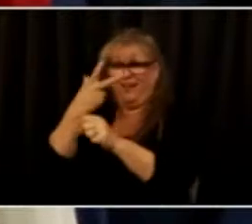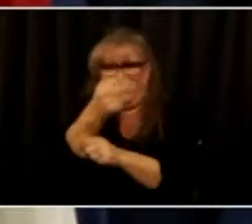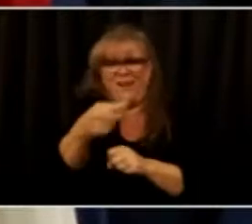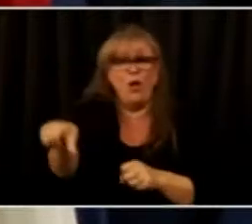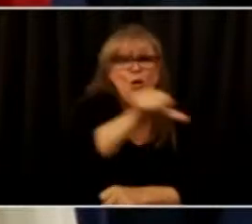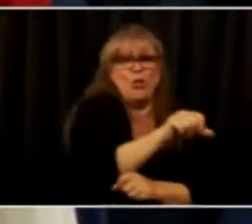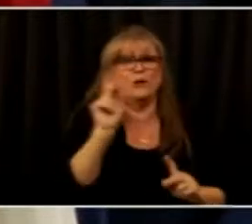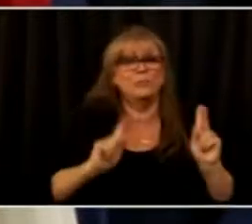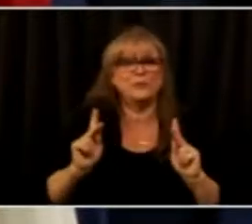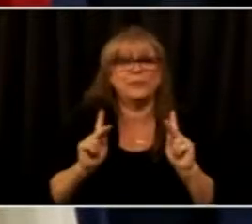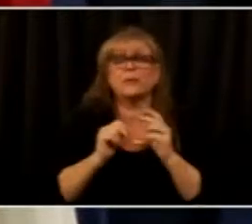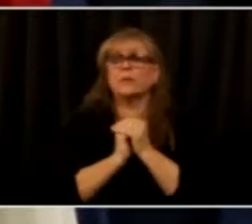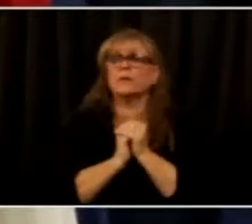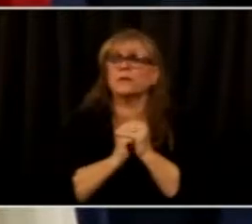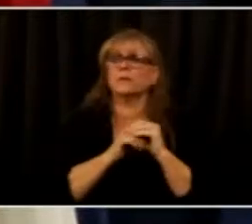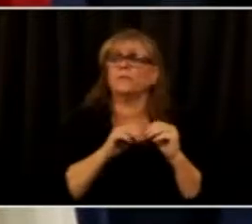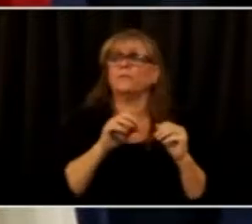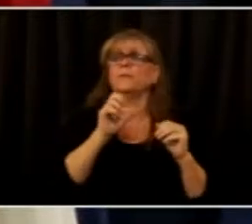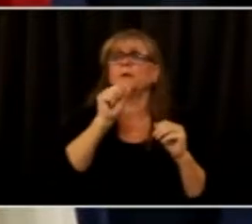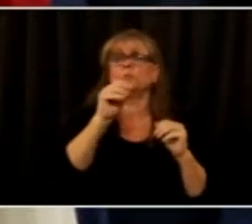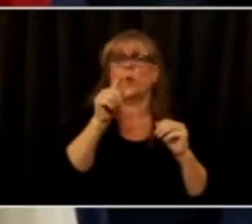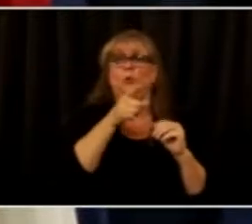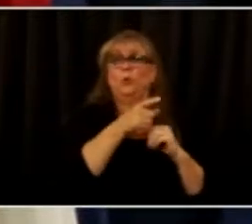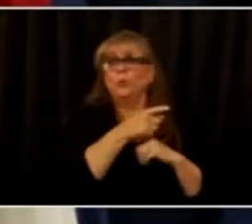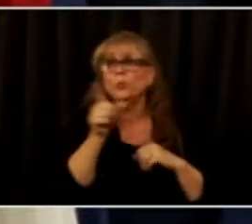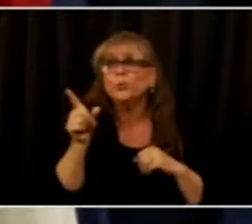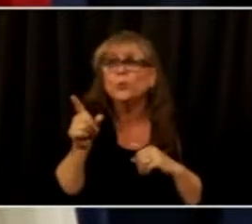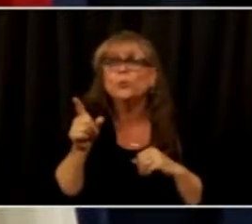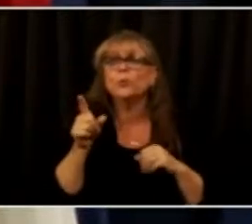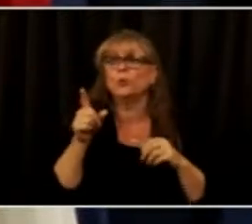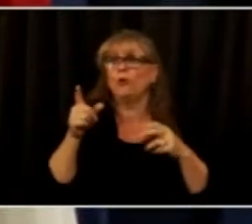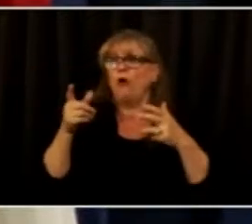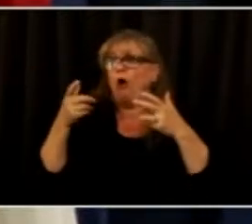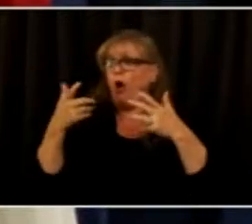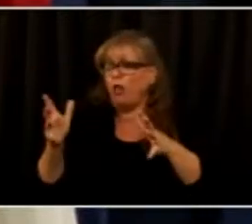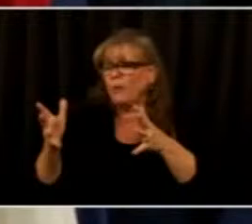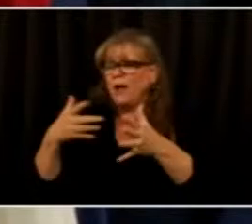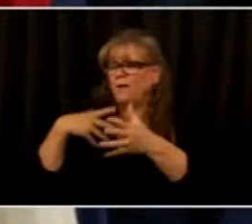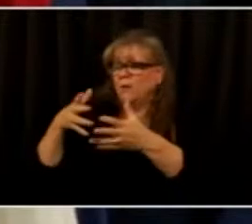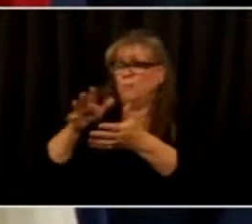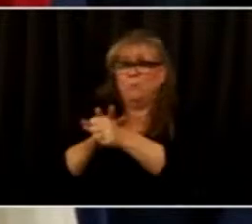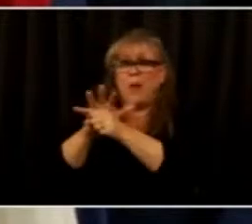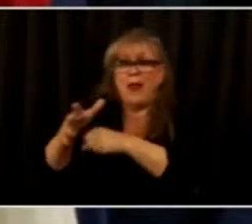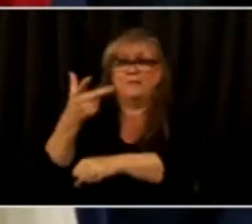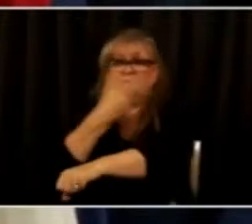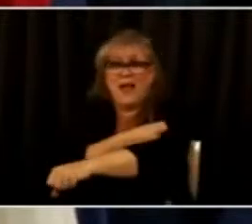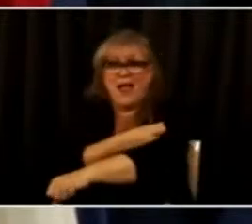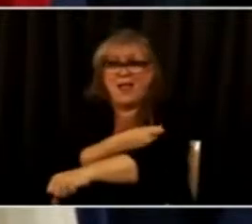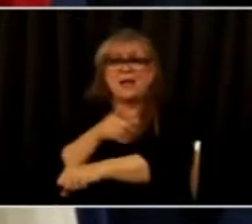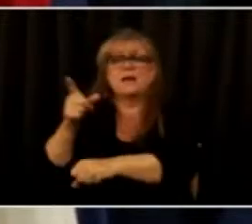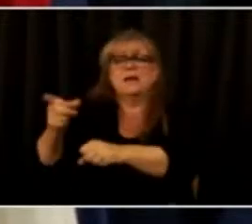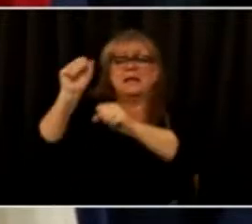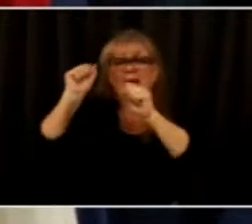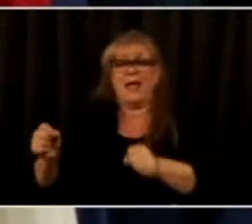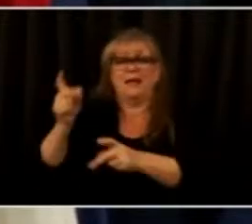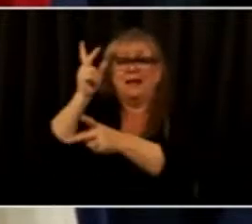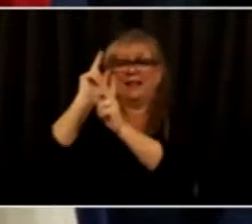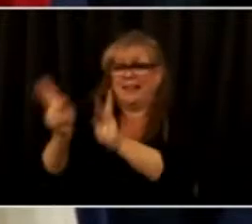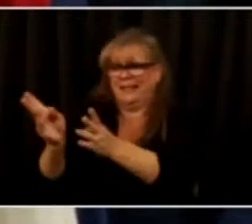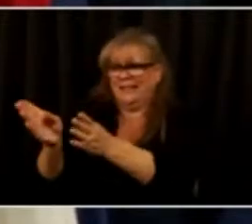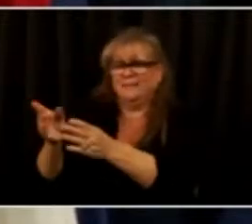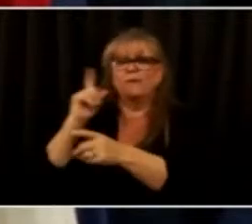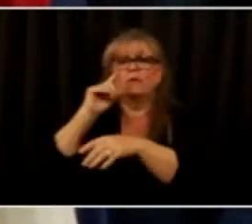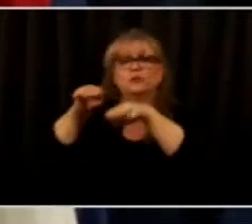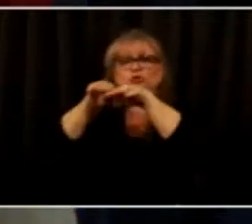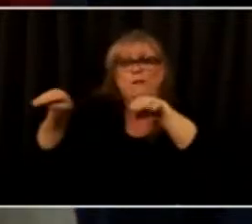of the 72 hours to make sure that they have it on hand. And we want to miss no opportunities to vaccinate somebody, even